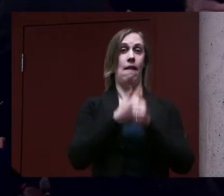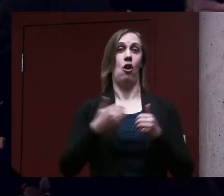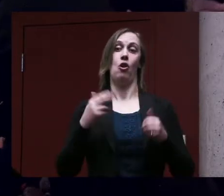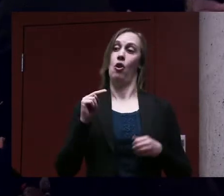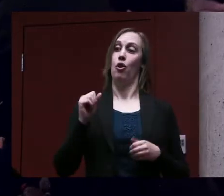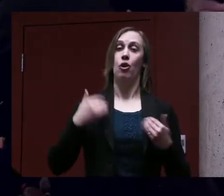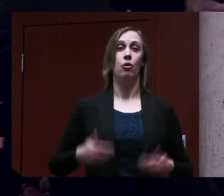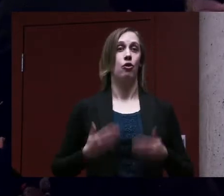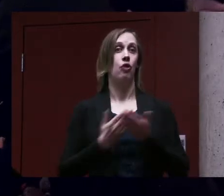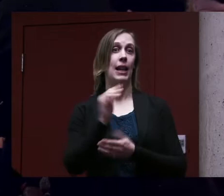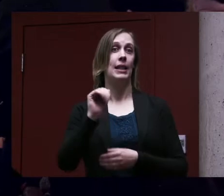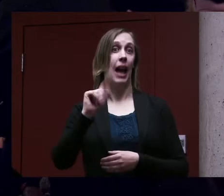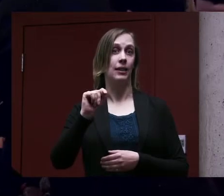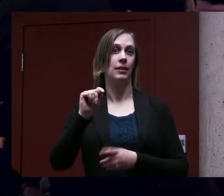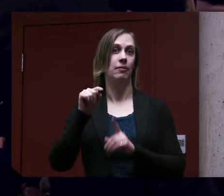certain treatment